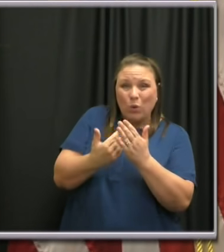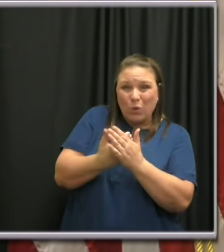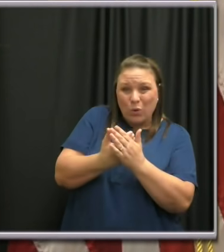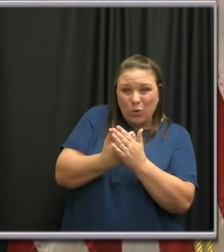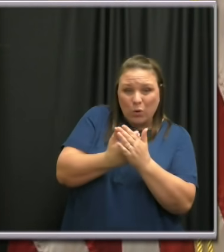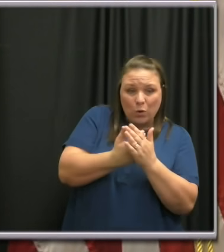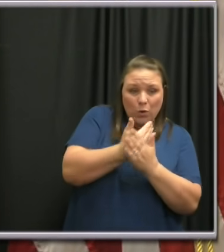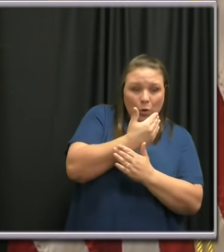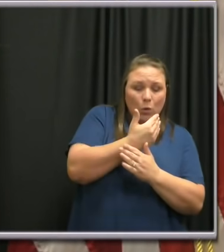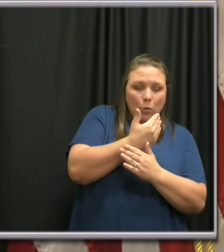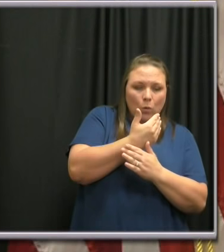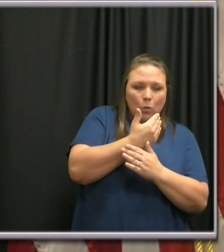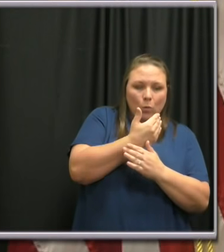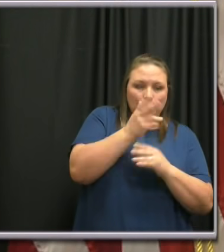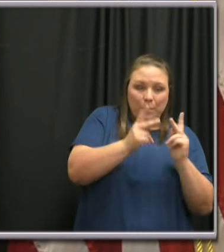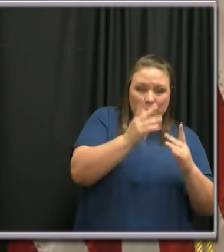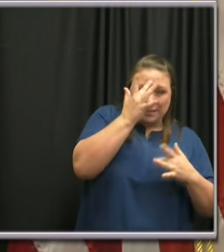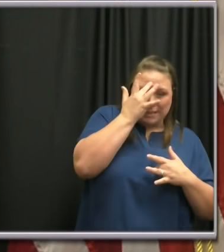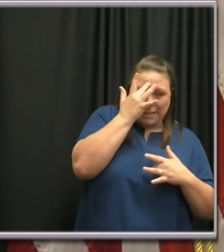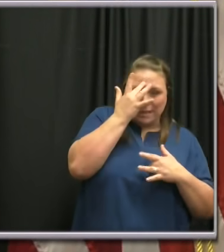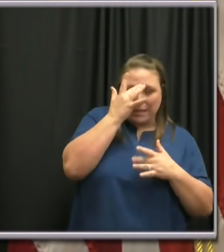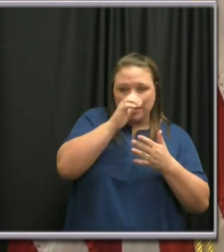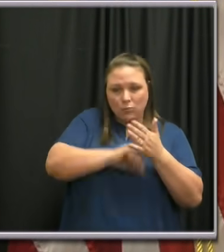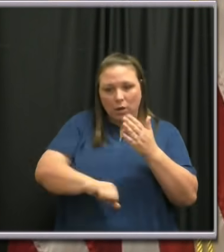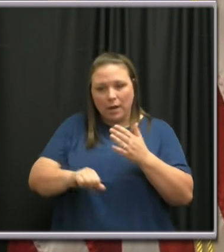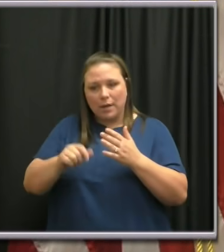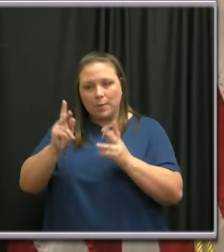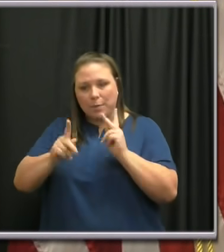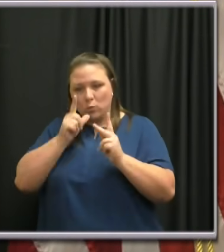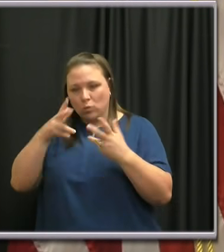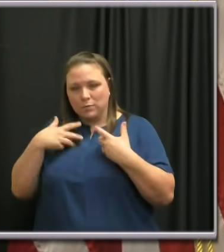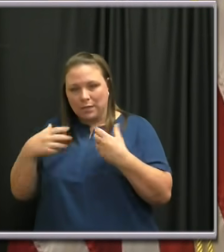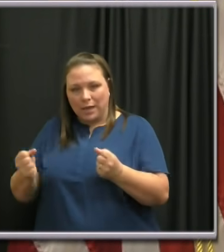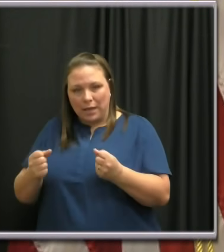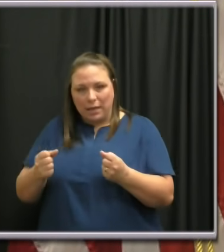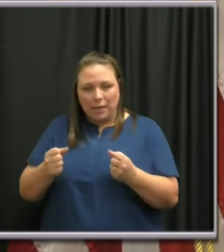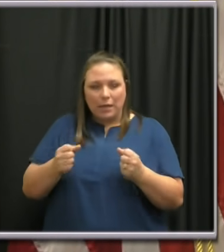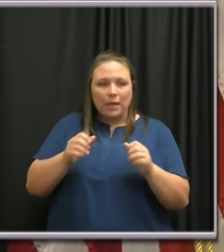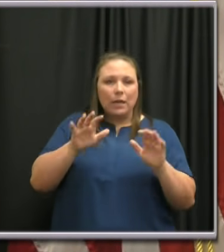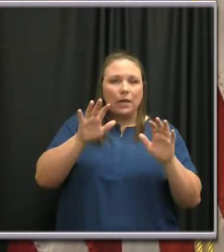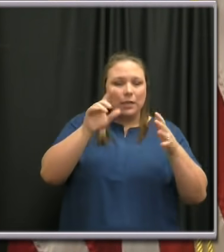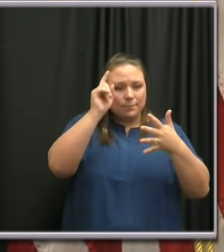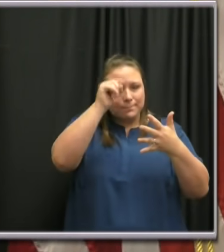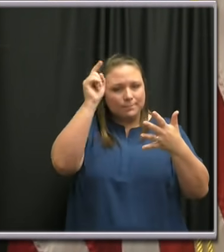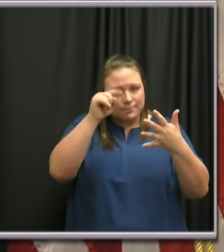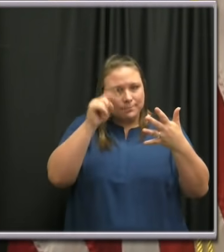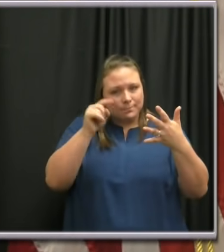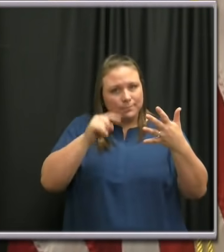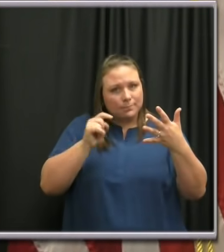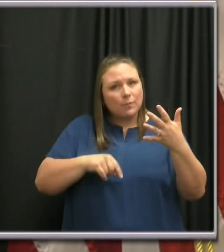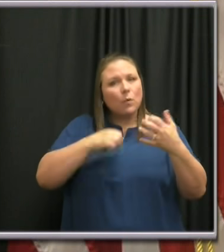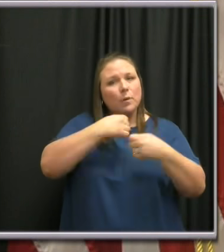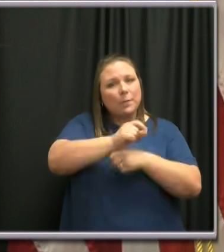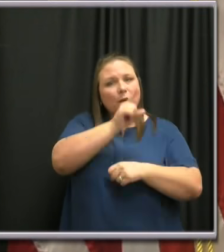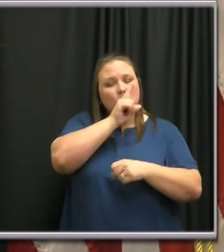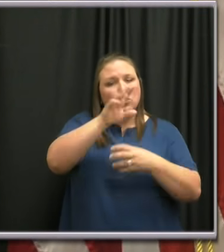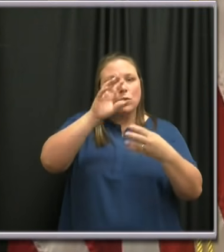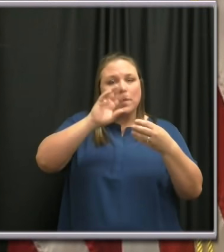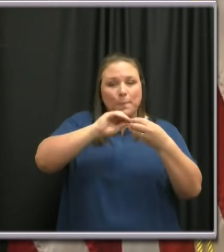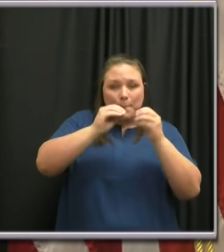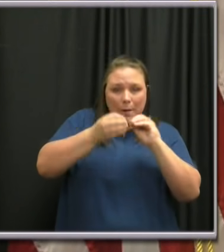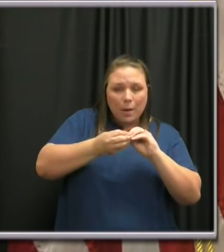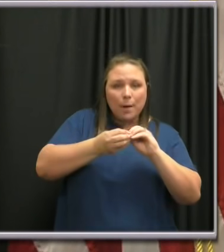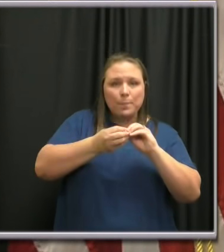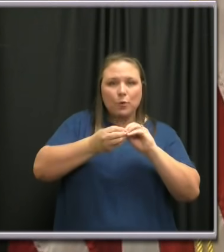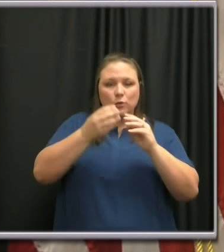minus recovered cases. It's time to doubling, is to make sure that it's an arithmetic